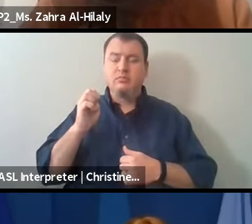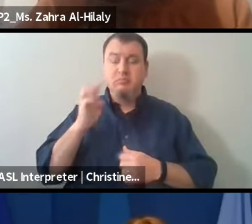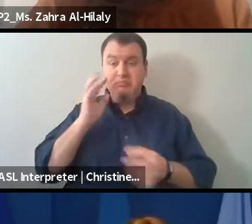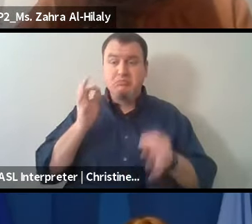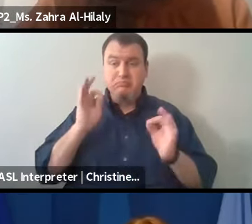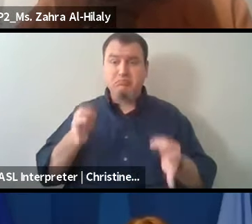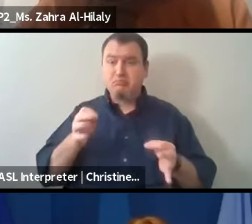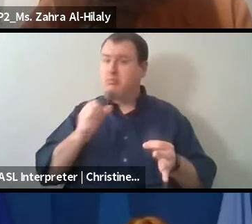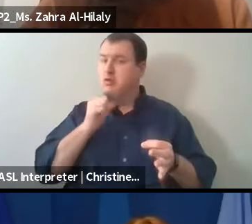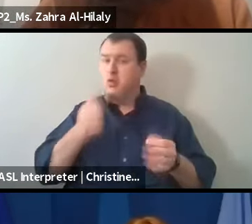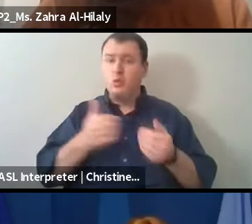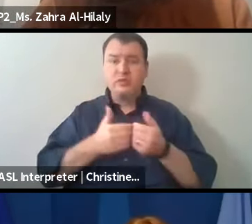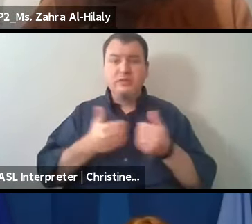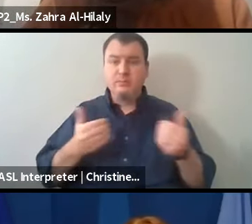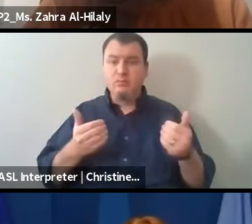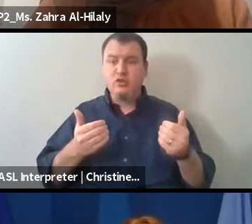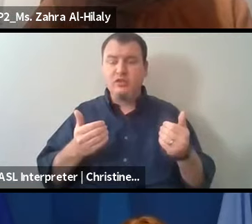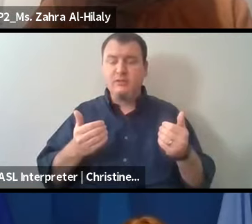separate